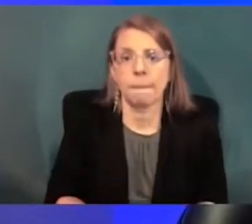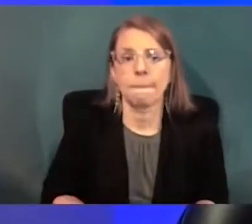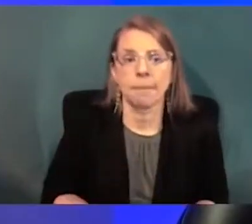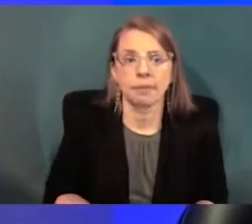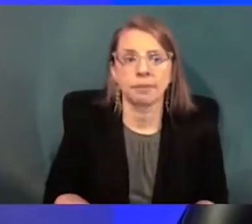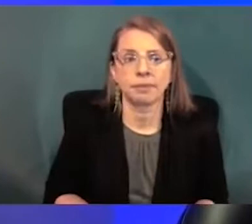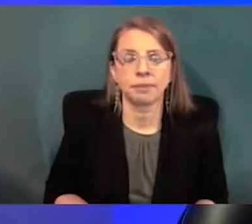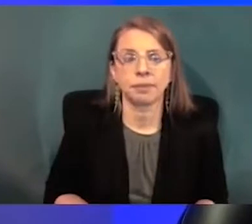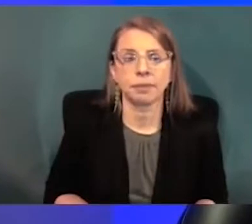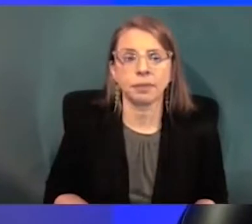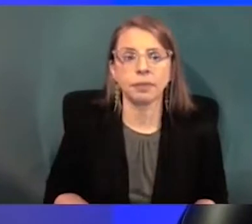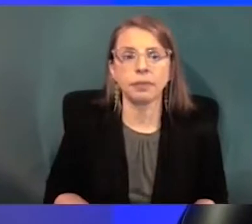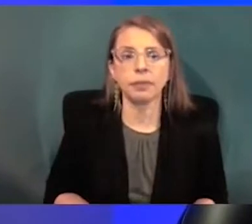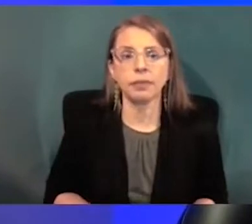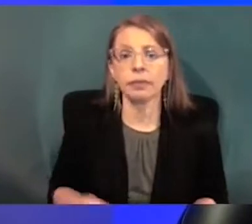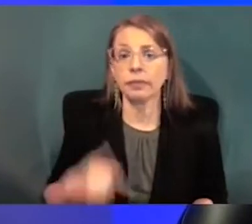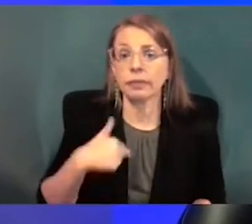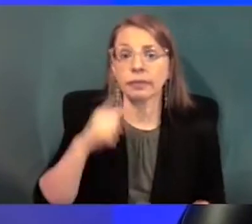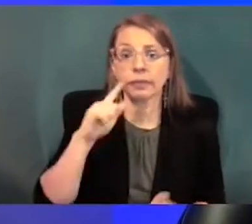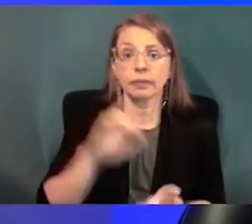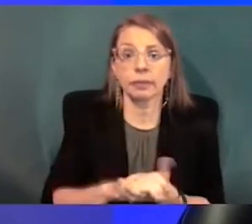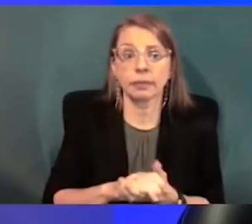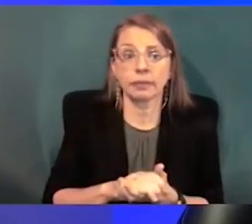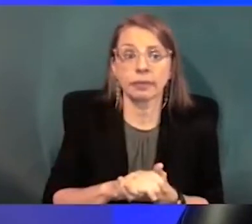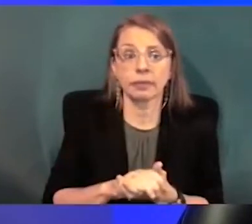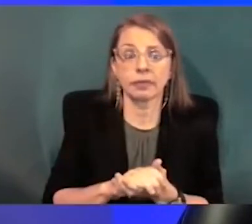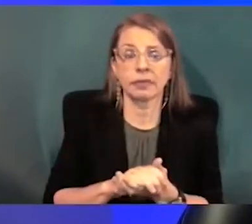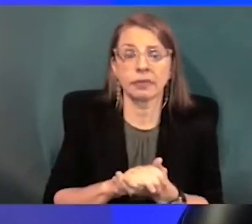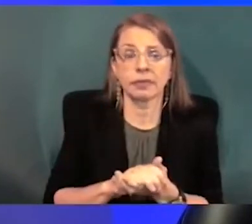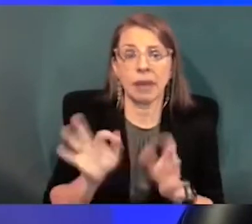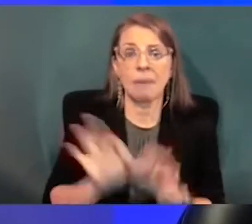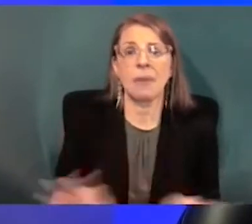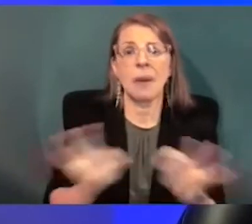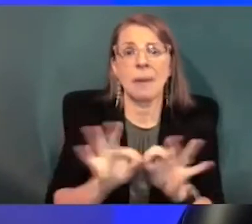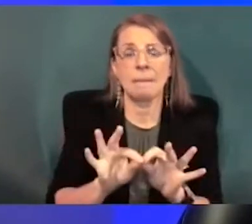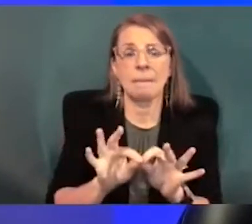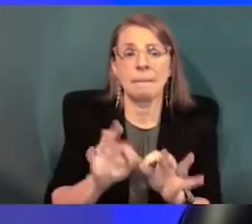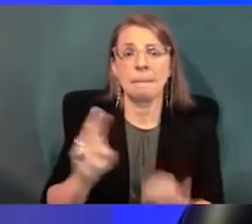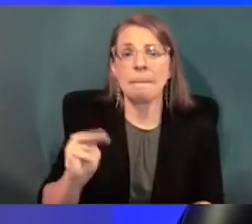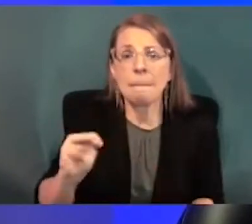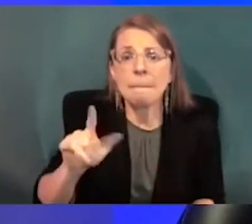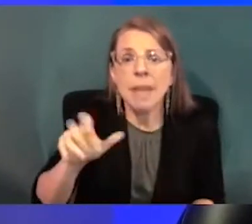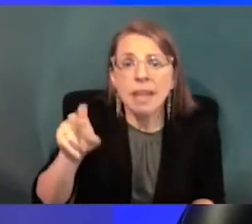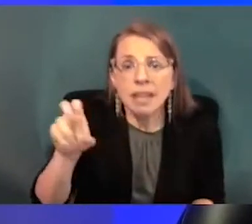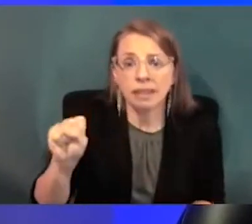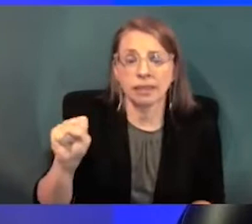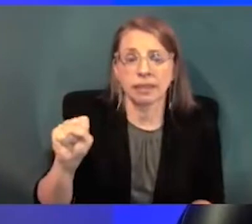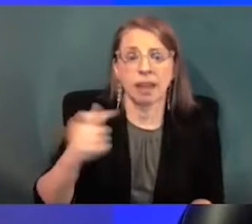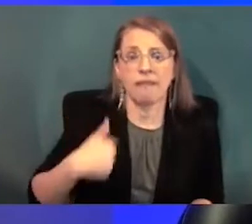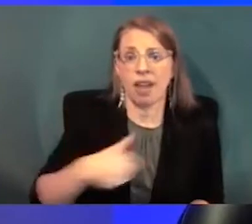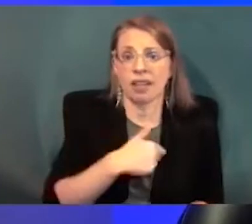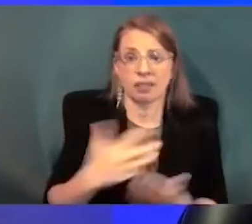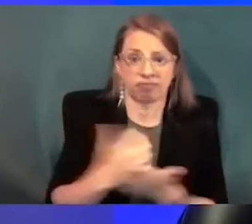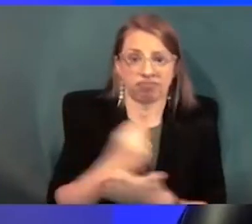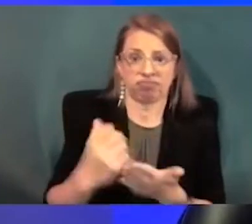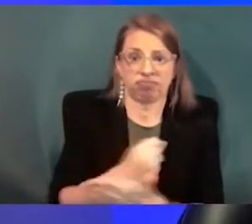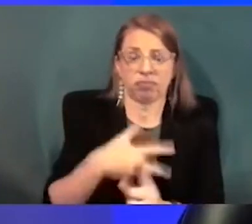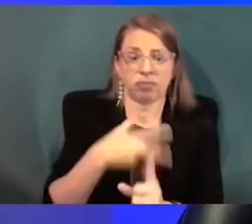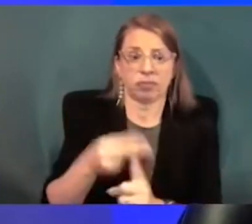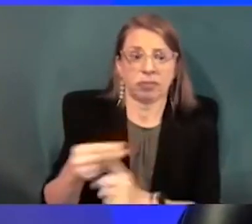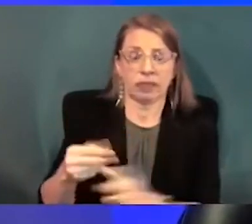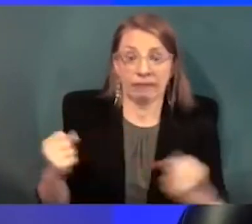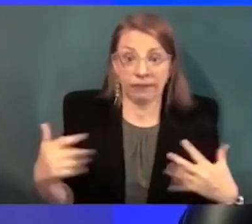I just believe that it's so important. Millions of us have received the vaccination at this point. So from a fear